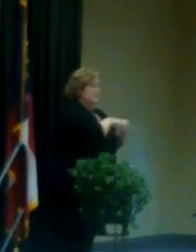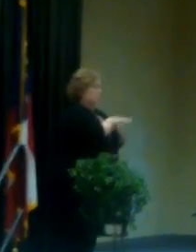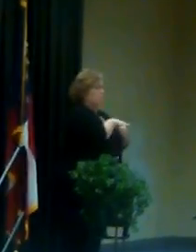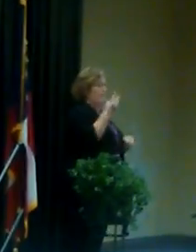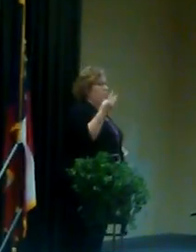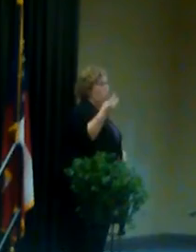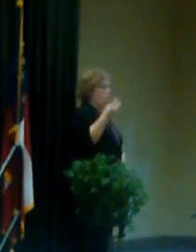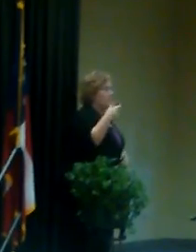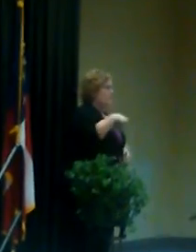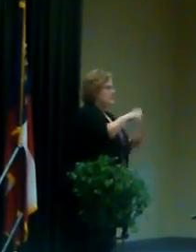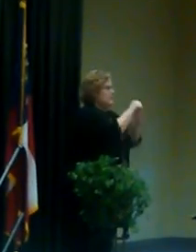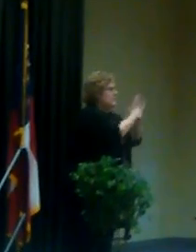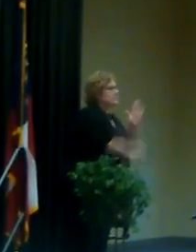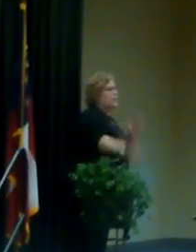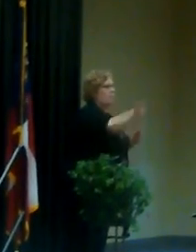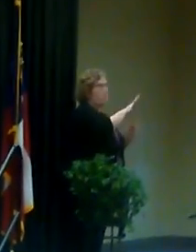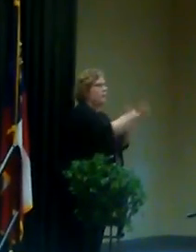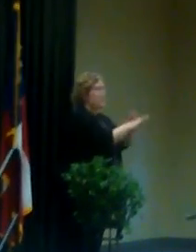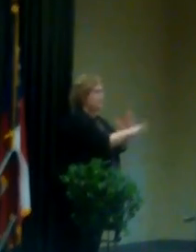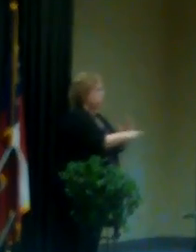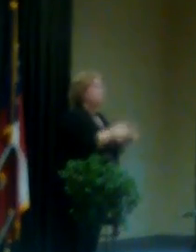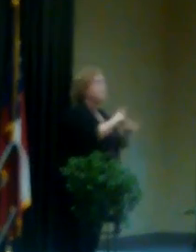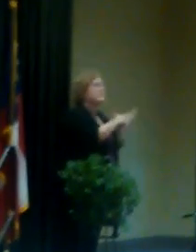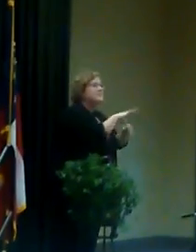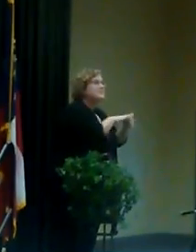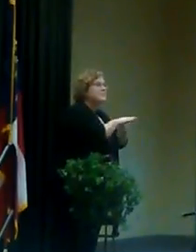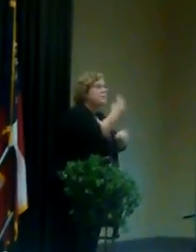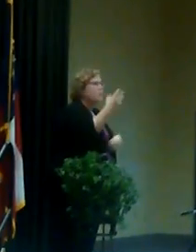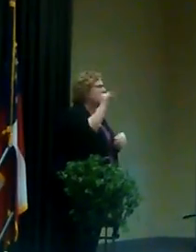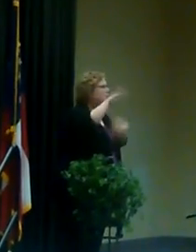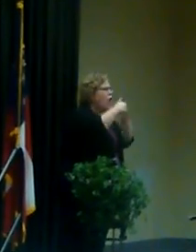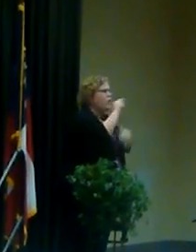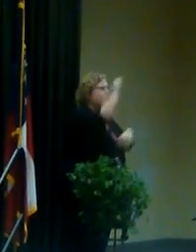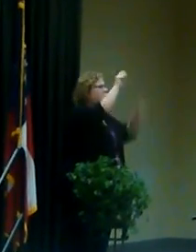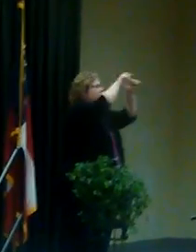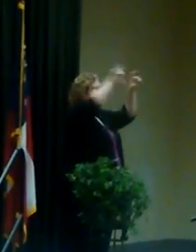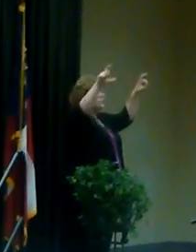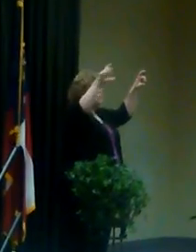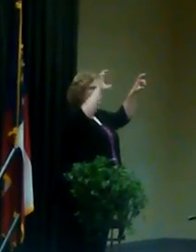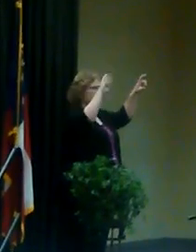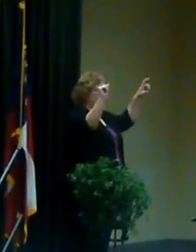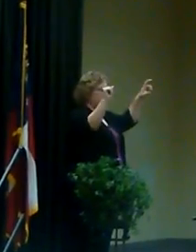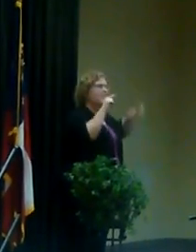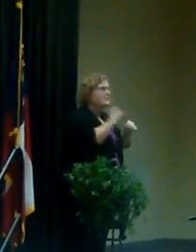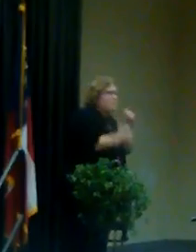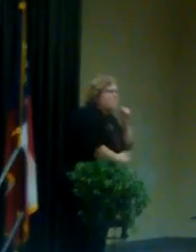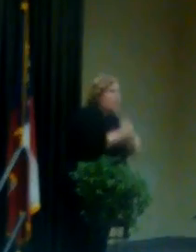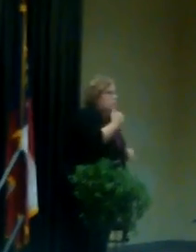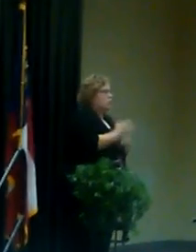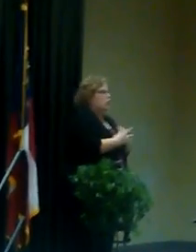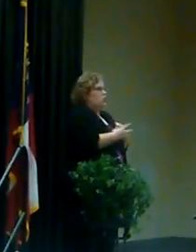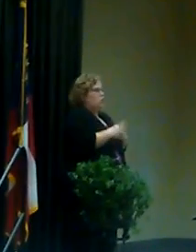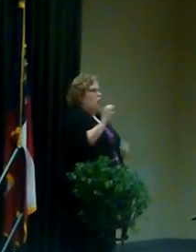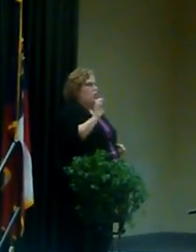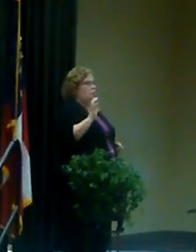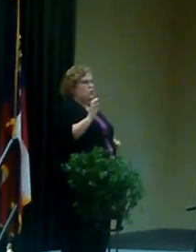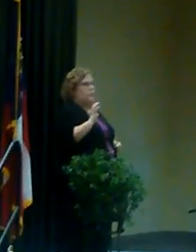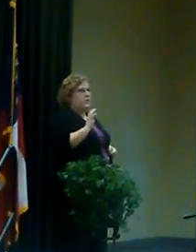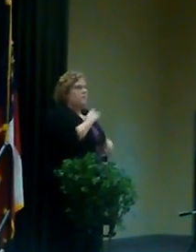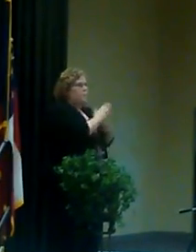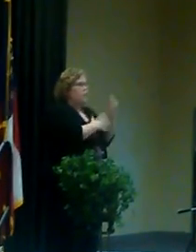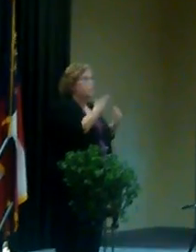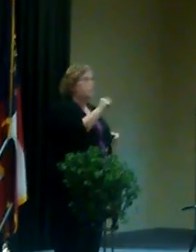is a statewide election, but District 4 covers the entire northern part of Georgia, the most conservative part of Georgia. With your support, you can